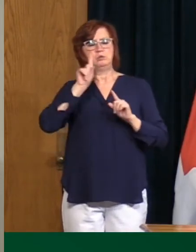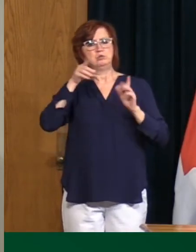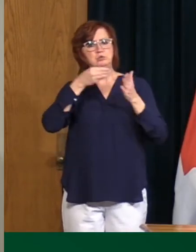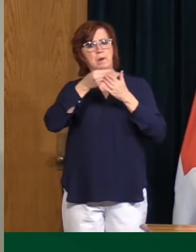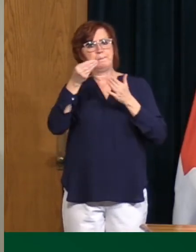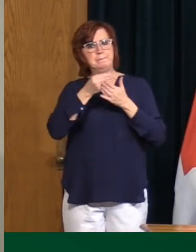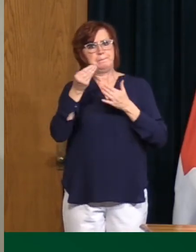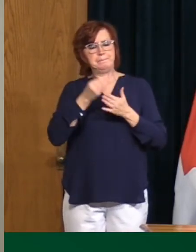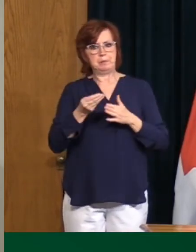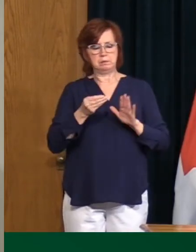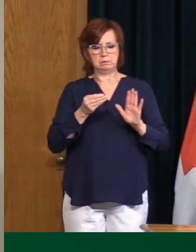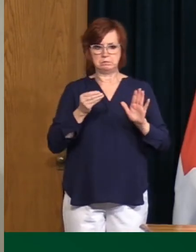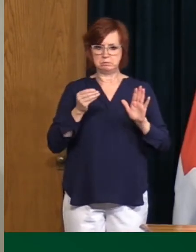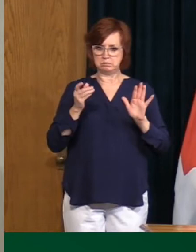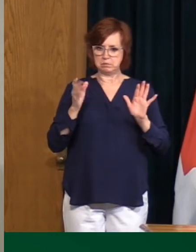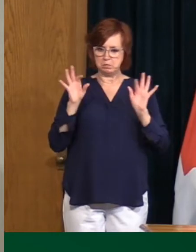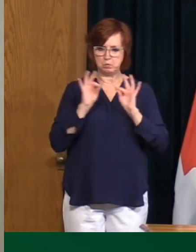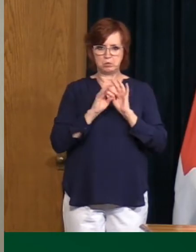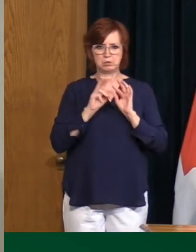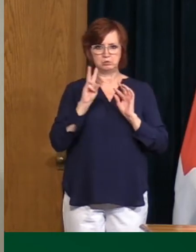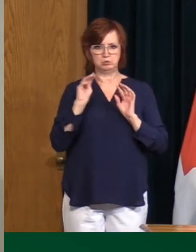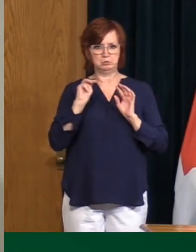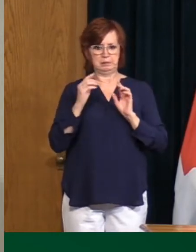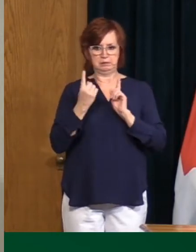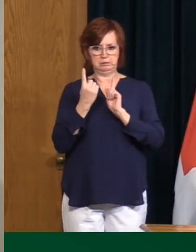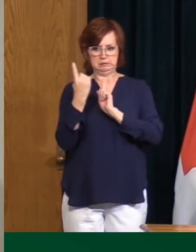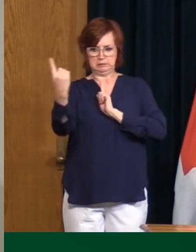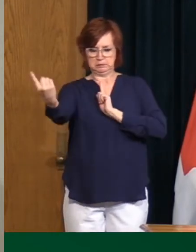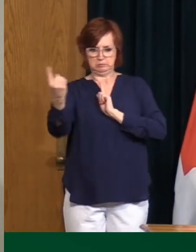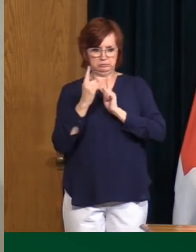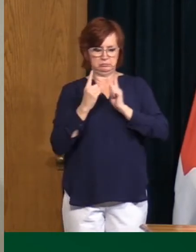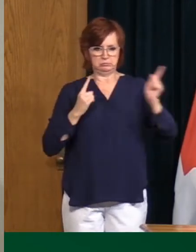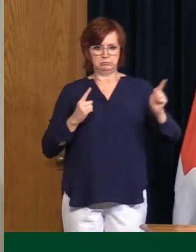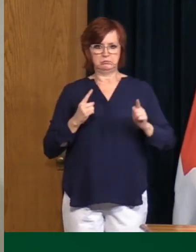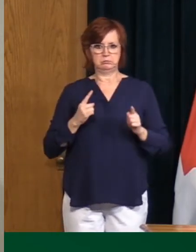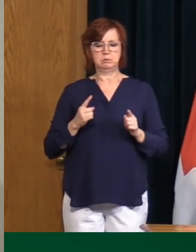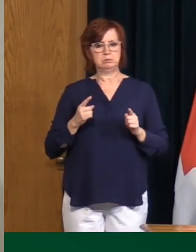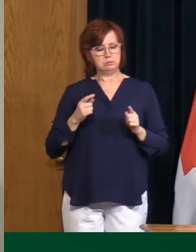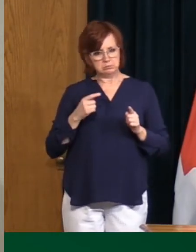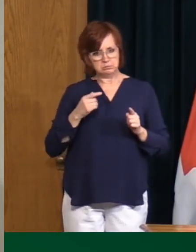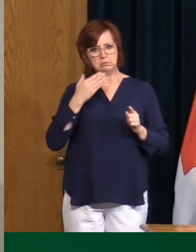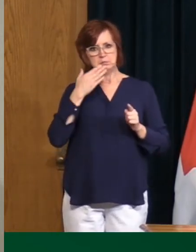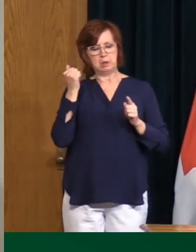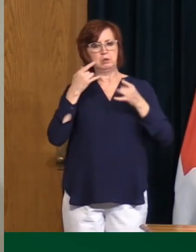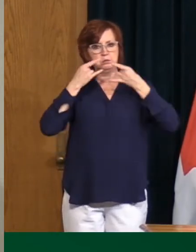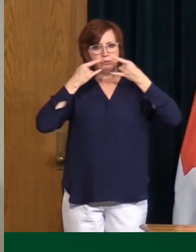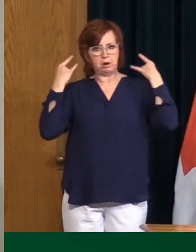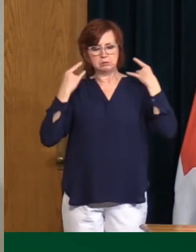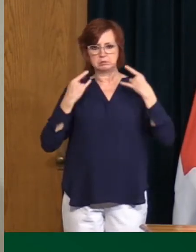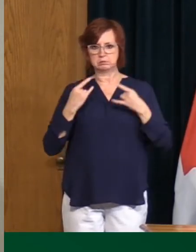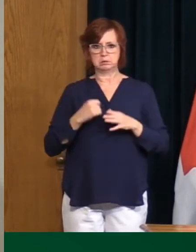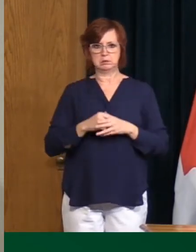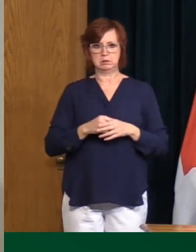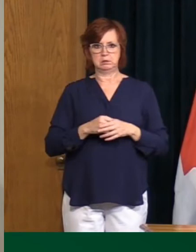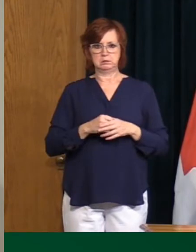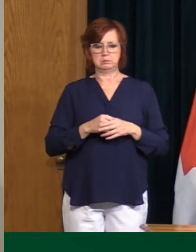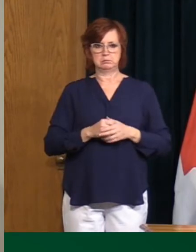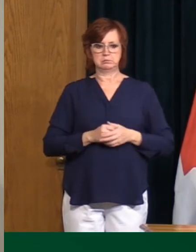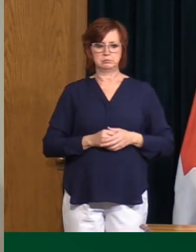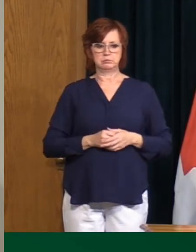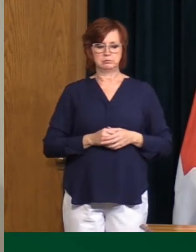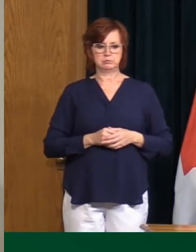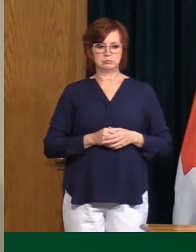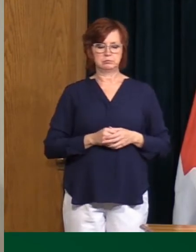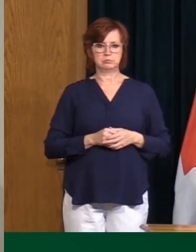you want to maintain that 2-meter separation but you can't, then a cloth mask is a good idea. And also, as